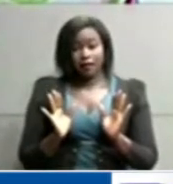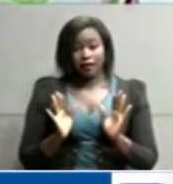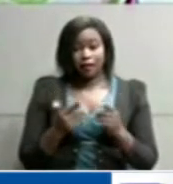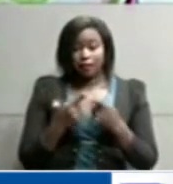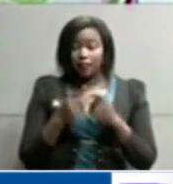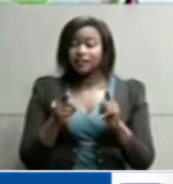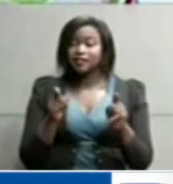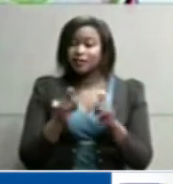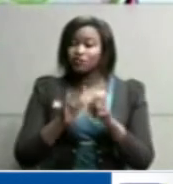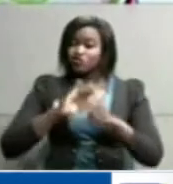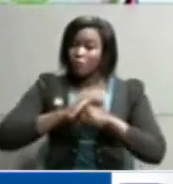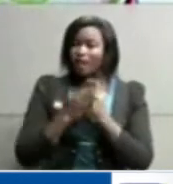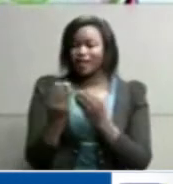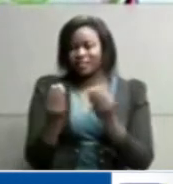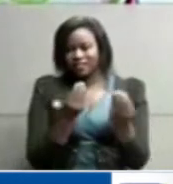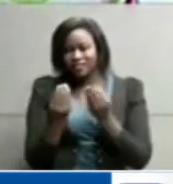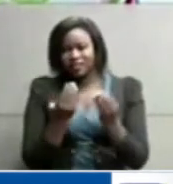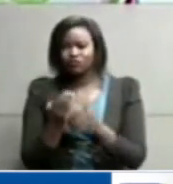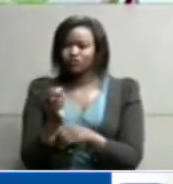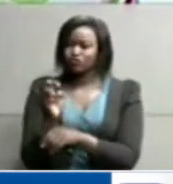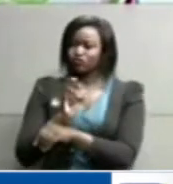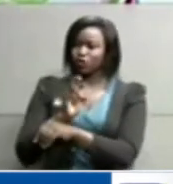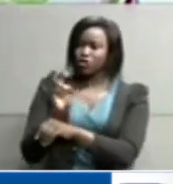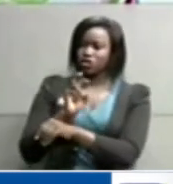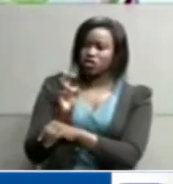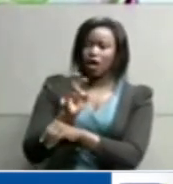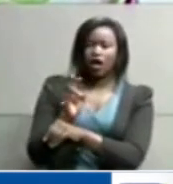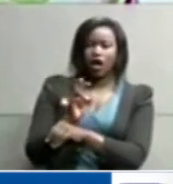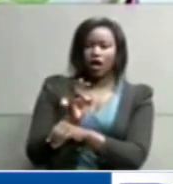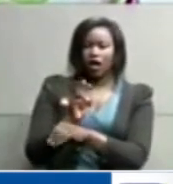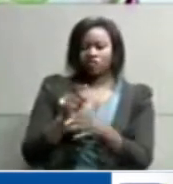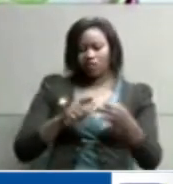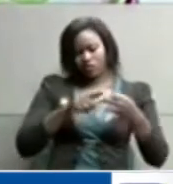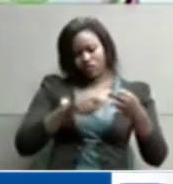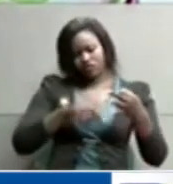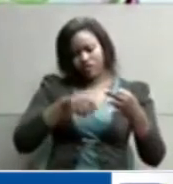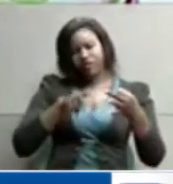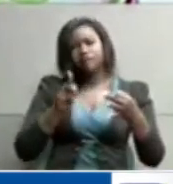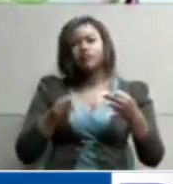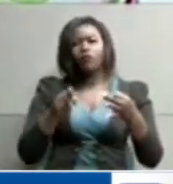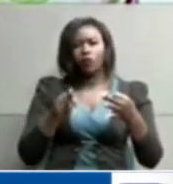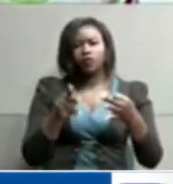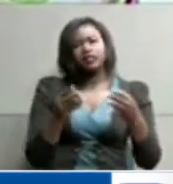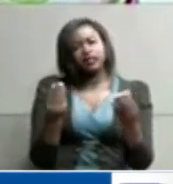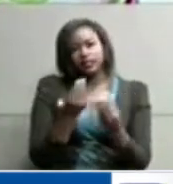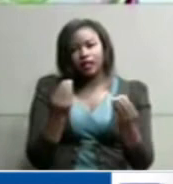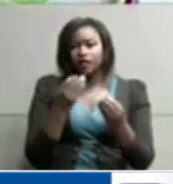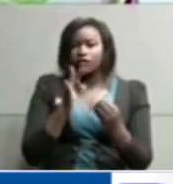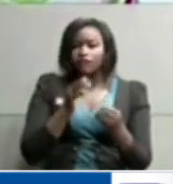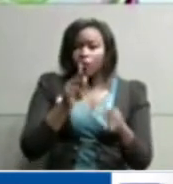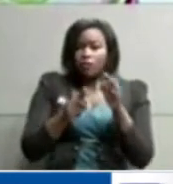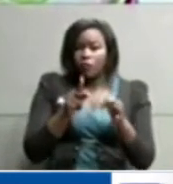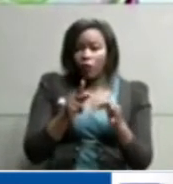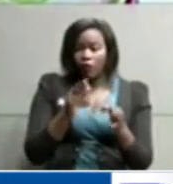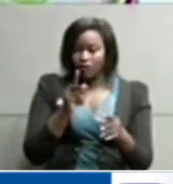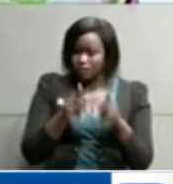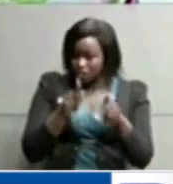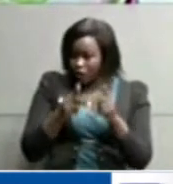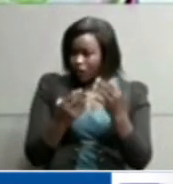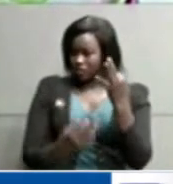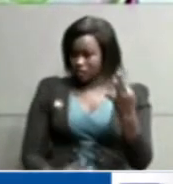the ease of monitoring the three people per vehicle.